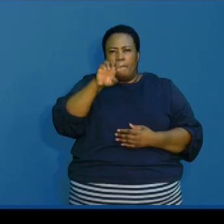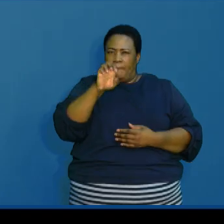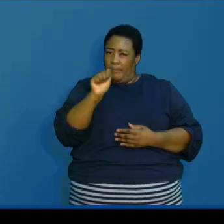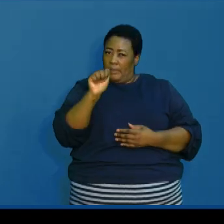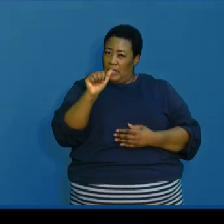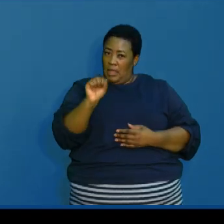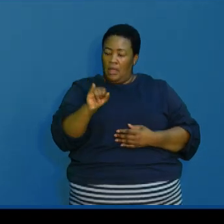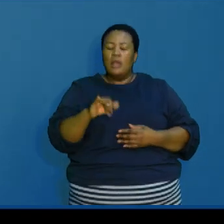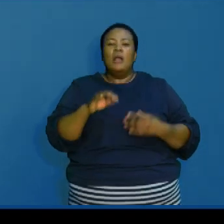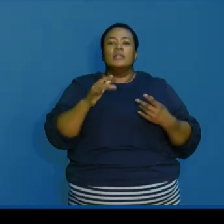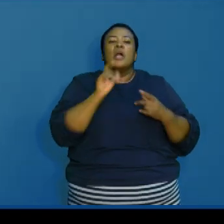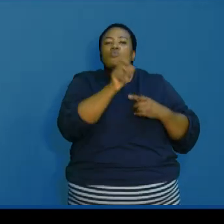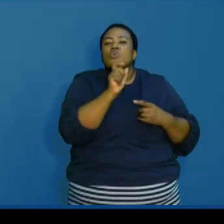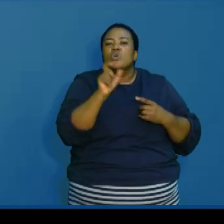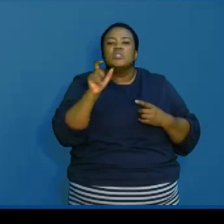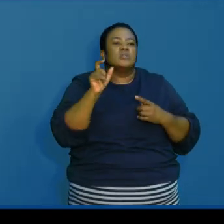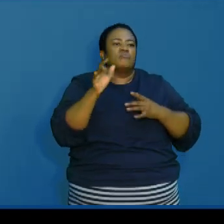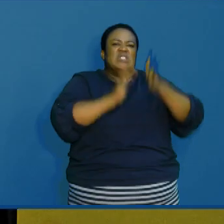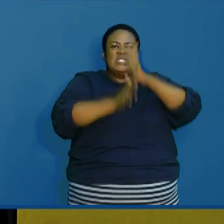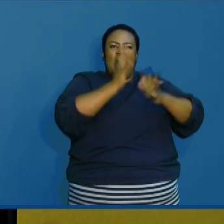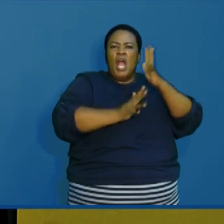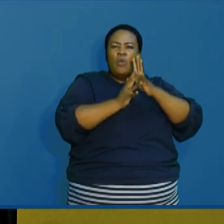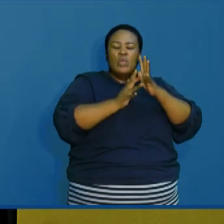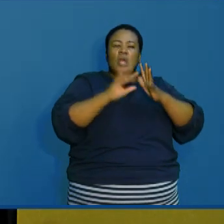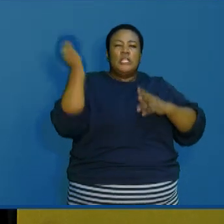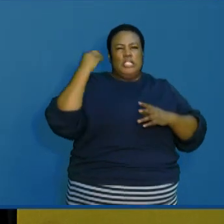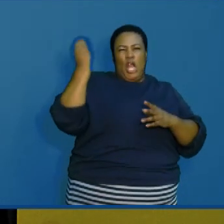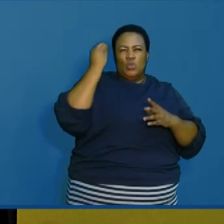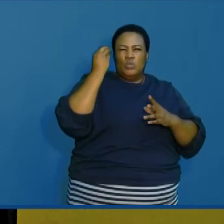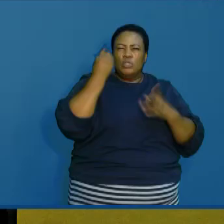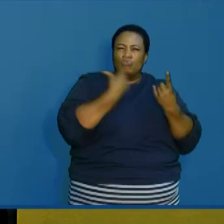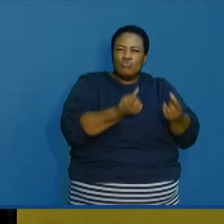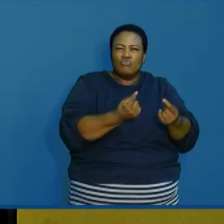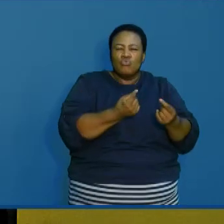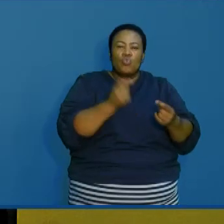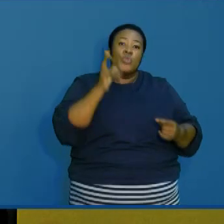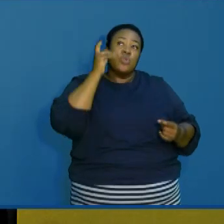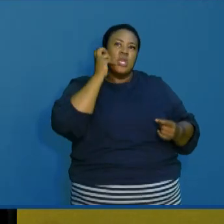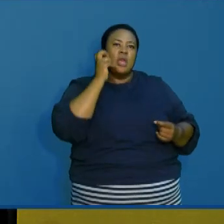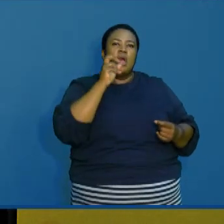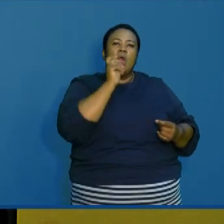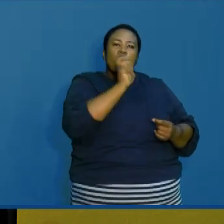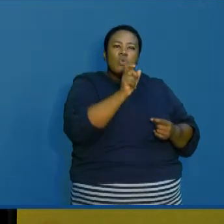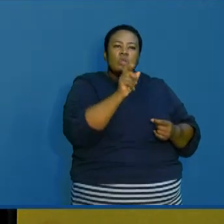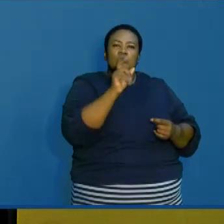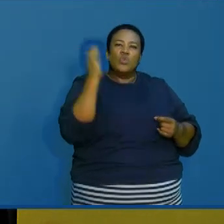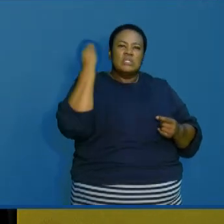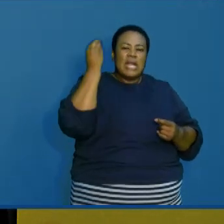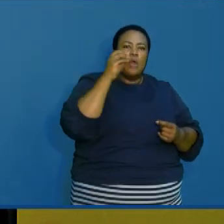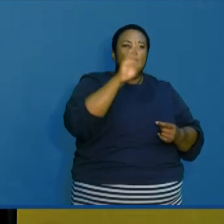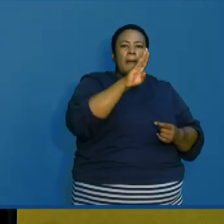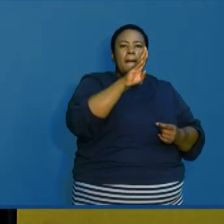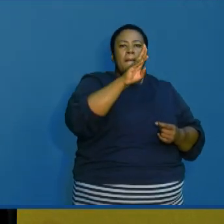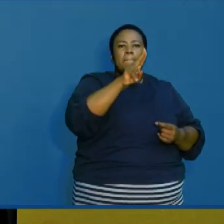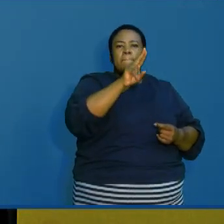it makes. Let's say, for example, buzz. We all know that when you hear a bee fly across,